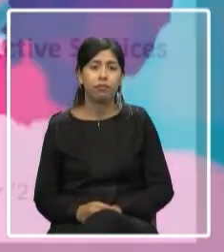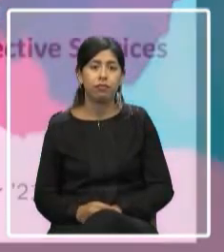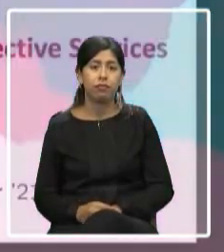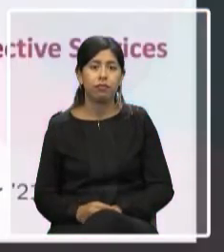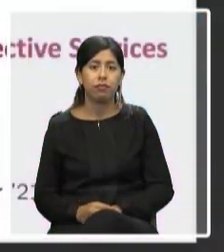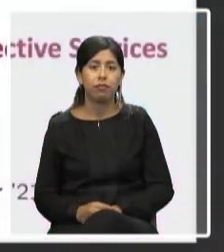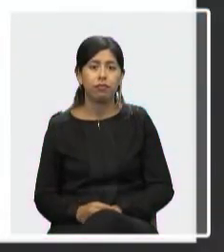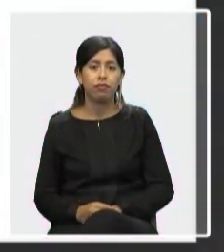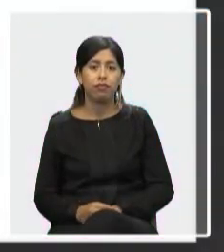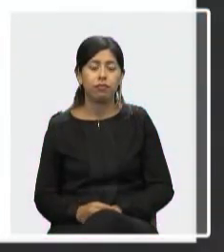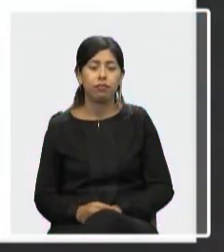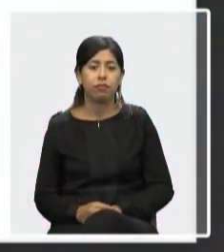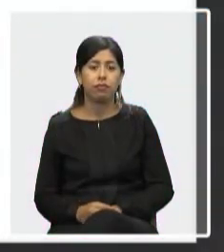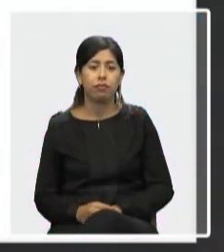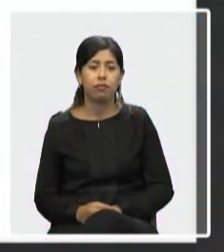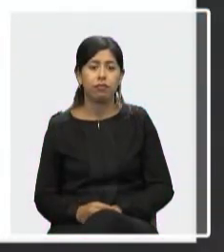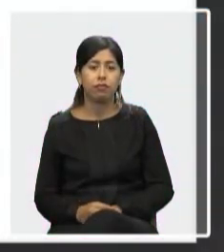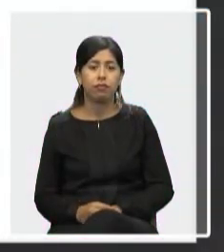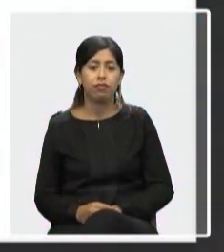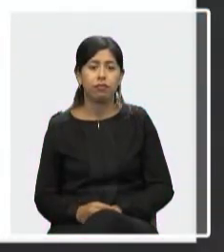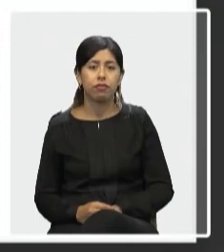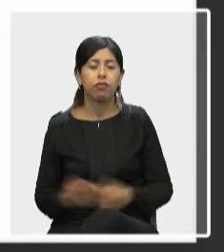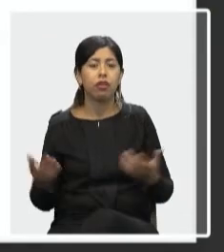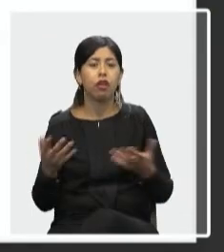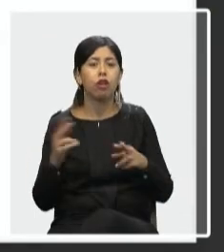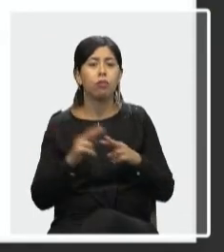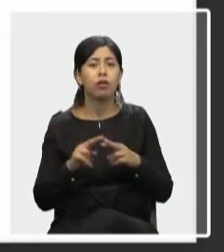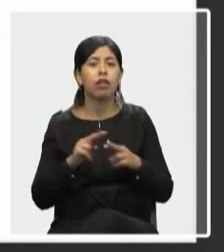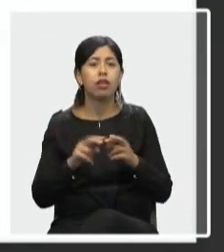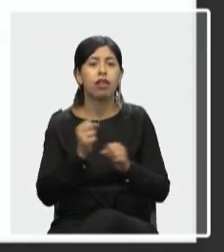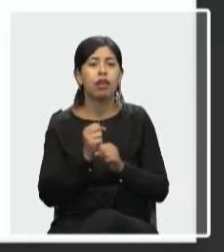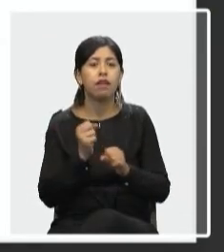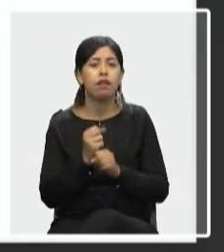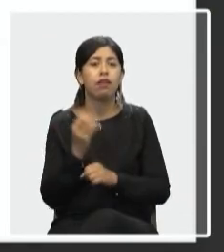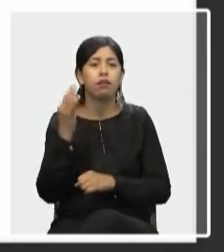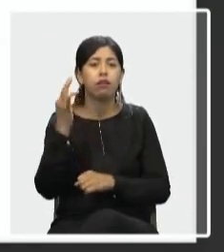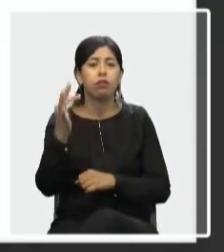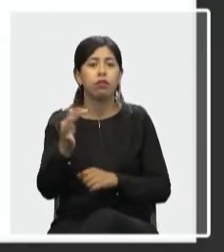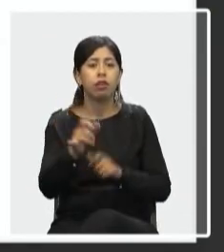doing. Let me give you one concrete example before I conclude.